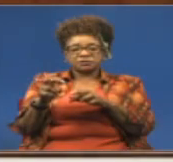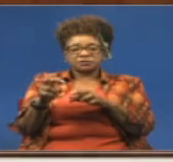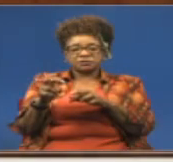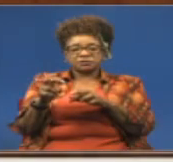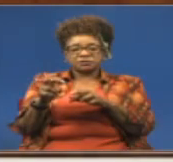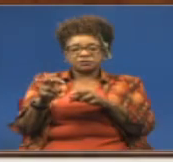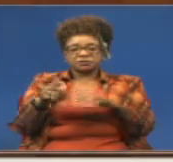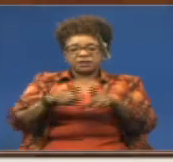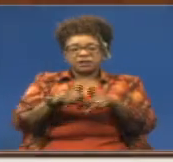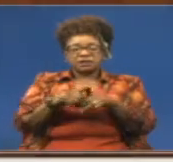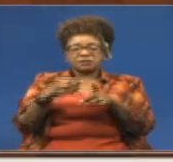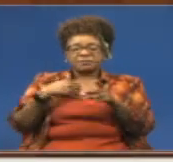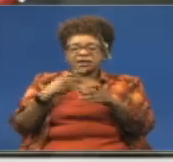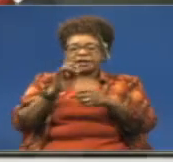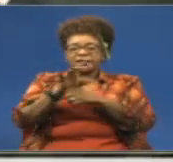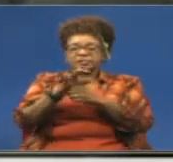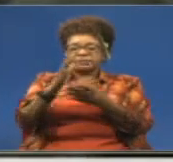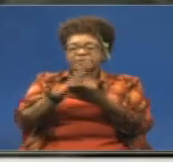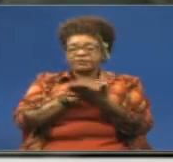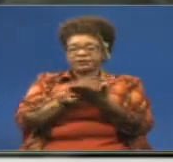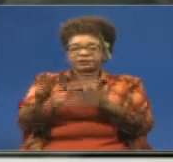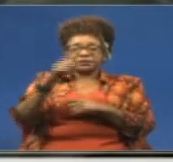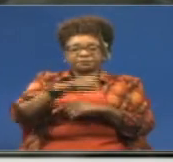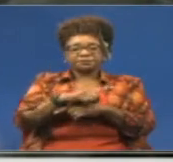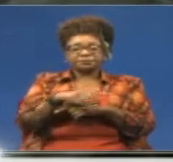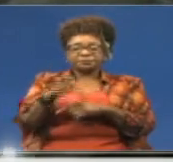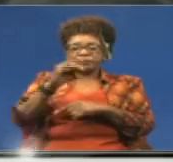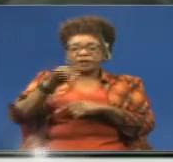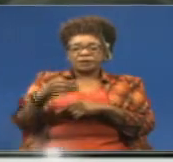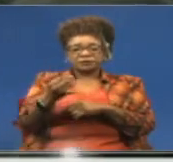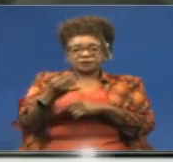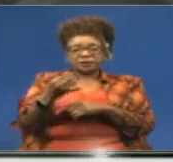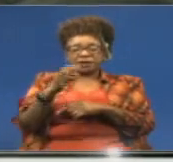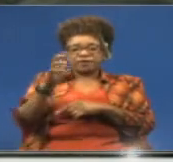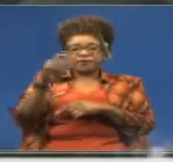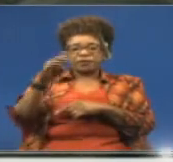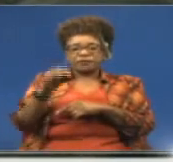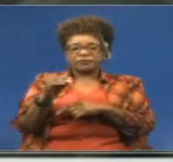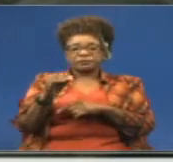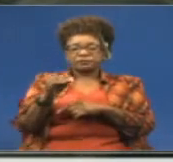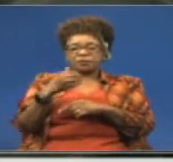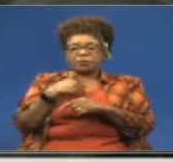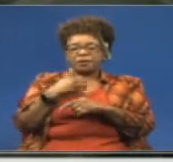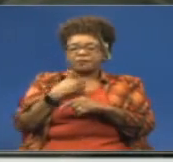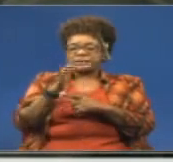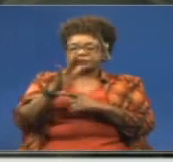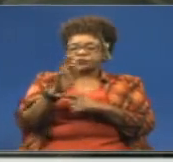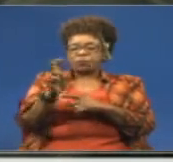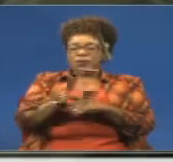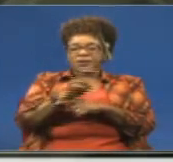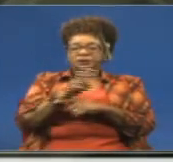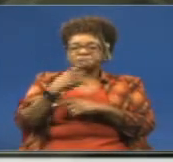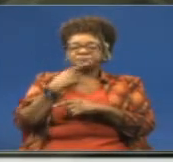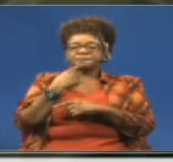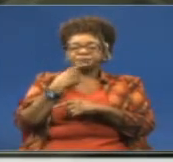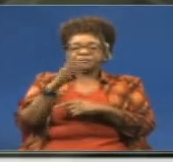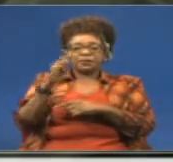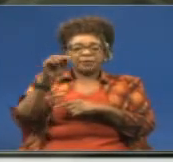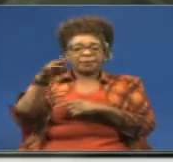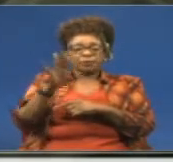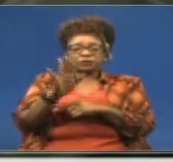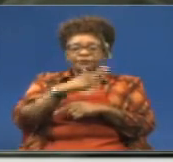As I had advised him the previous day. DJ Evolve would close his witness account by saying that Babu Owino is